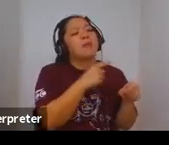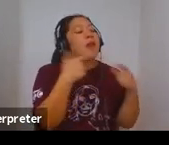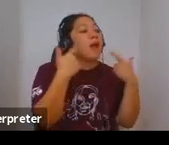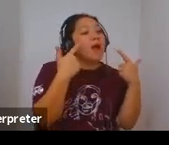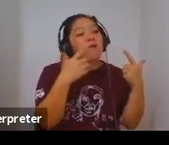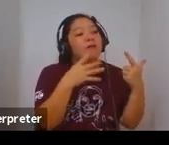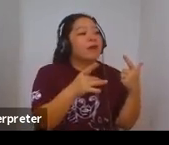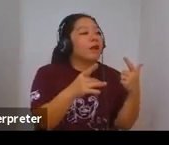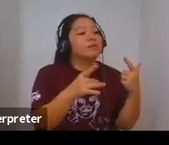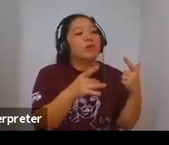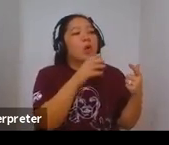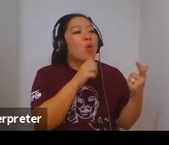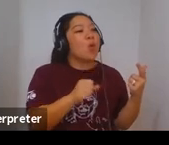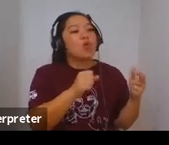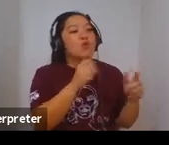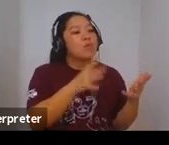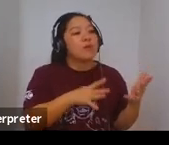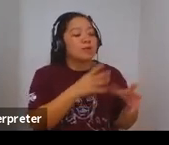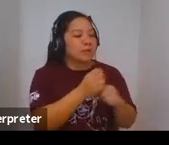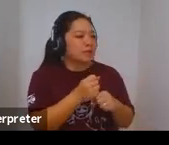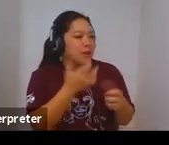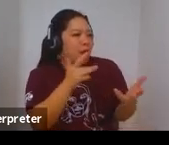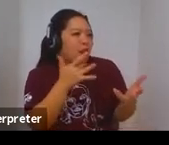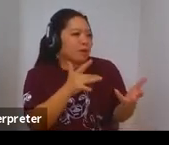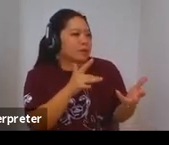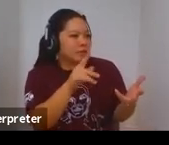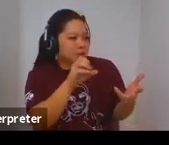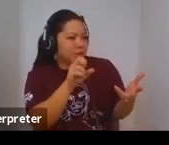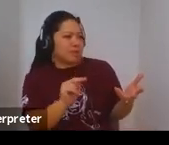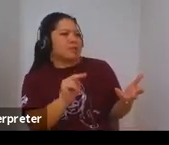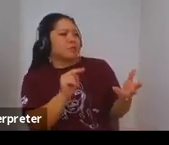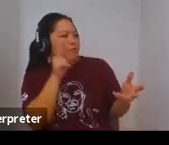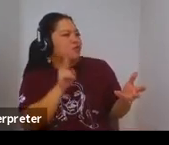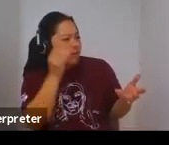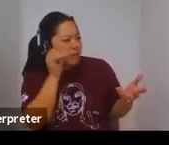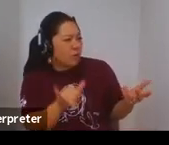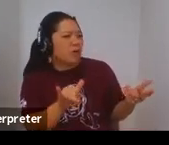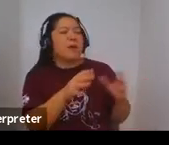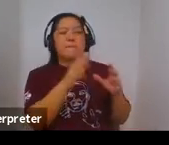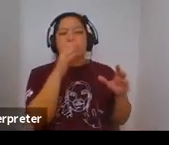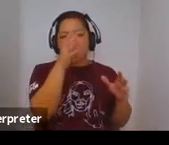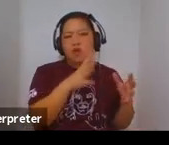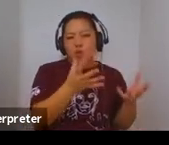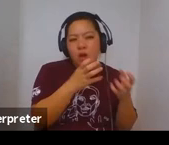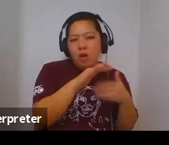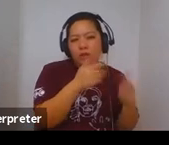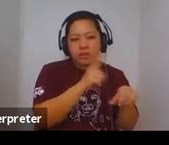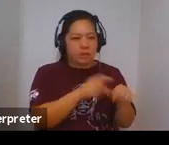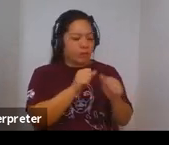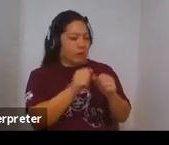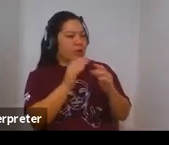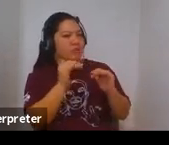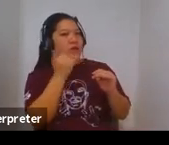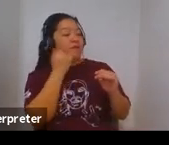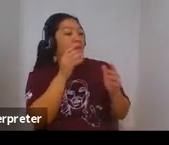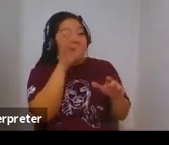a much older woman takes a lucky teenager's virginity. I mean, it's just assumed that men want it all the time without exception. And if a